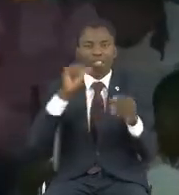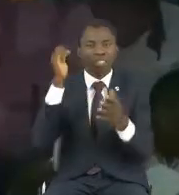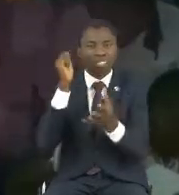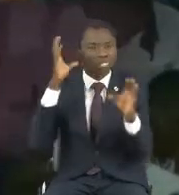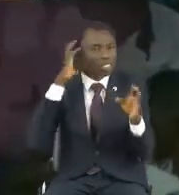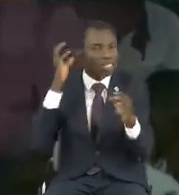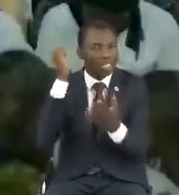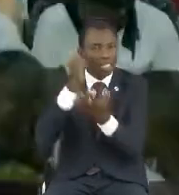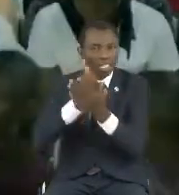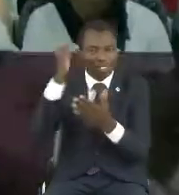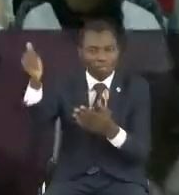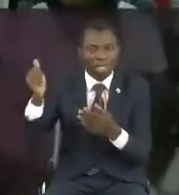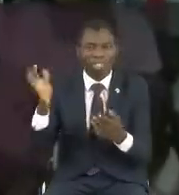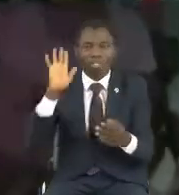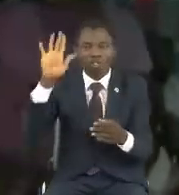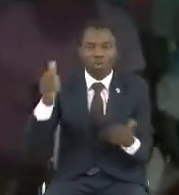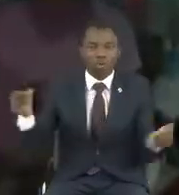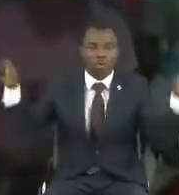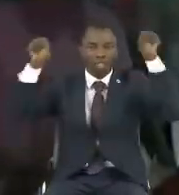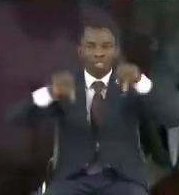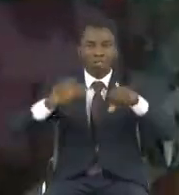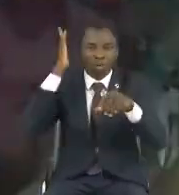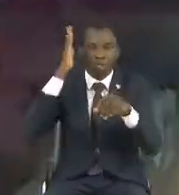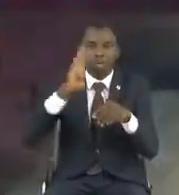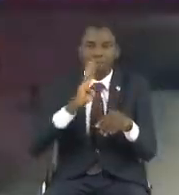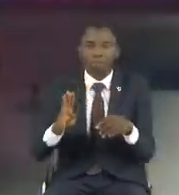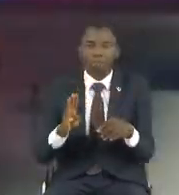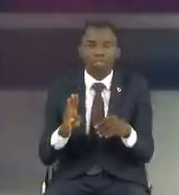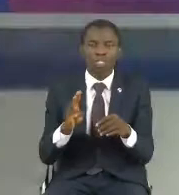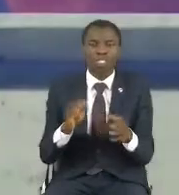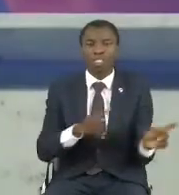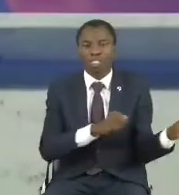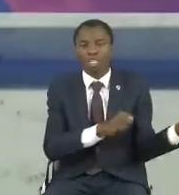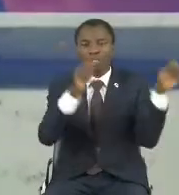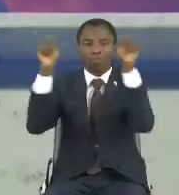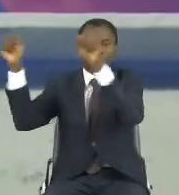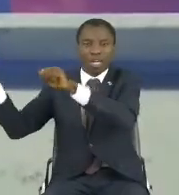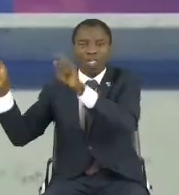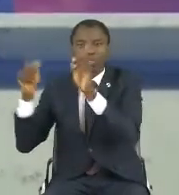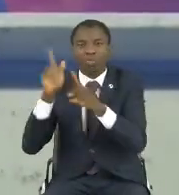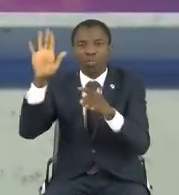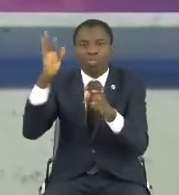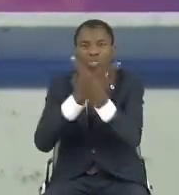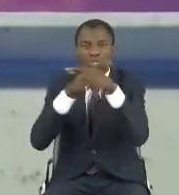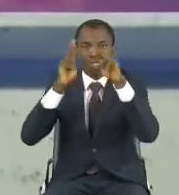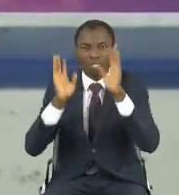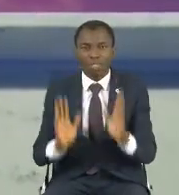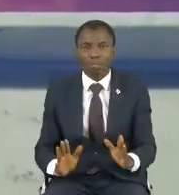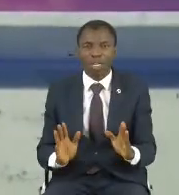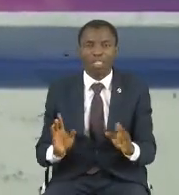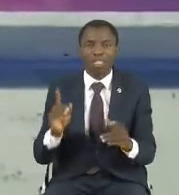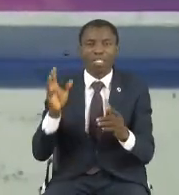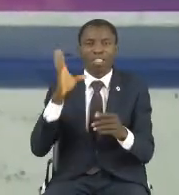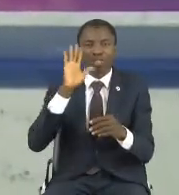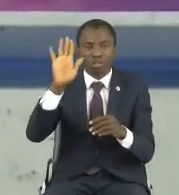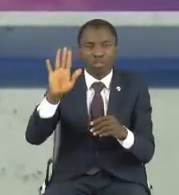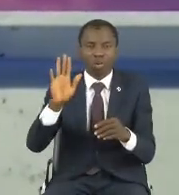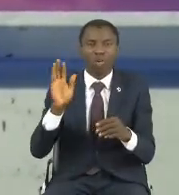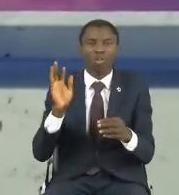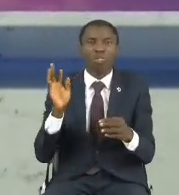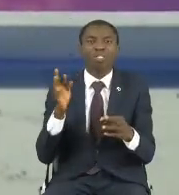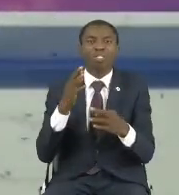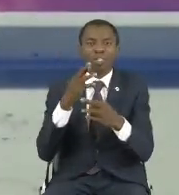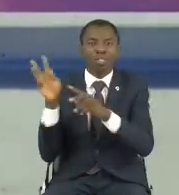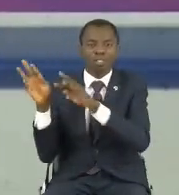Your condemnation will be transferred to your Redeemer. And the righteousness of Redeemer